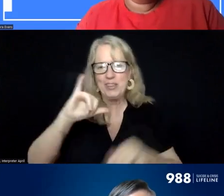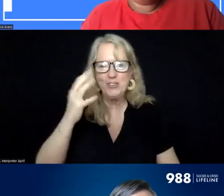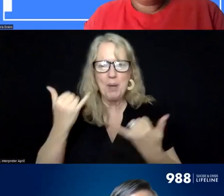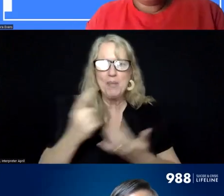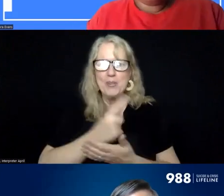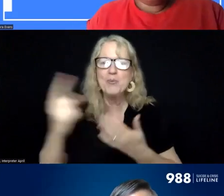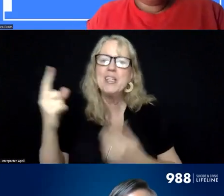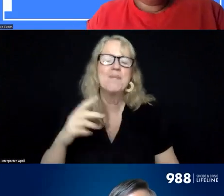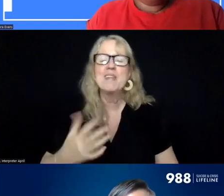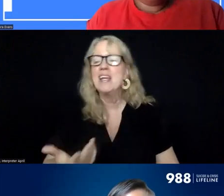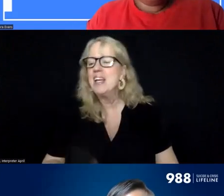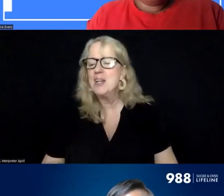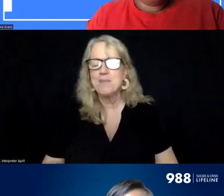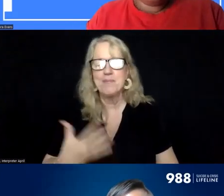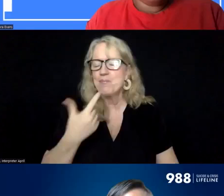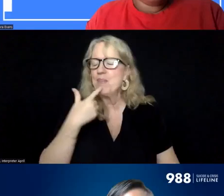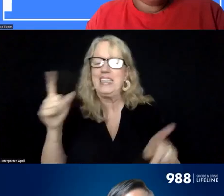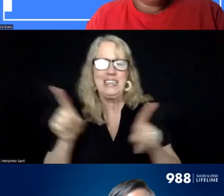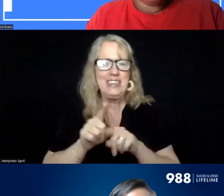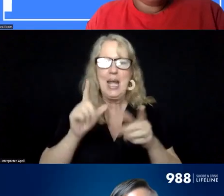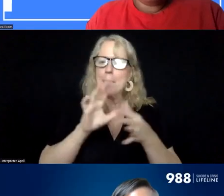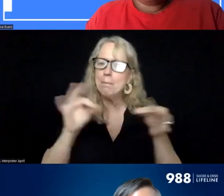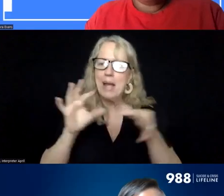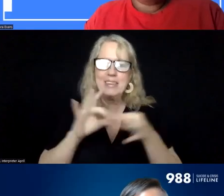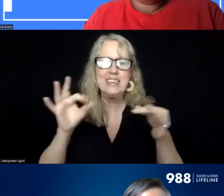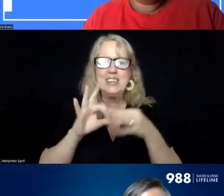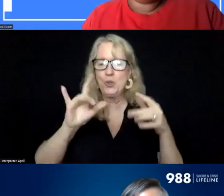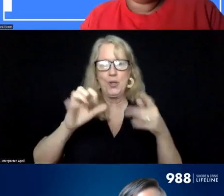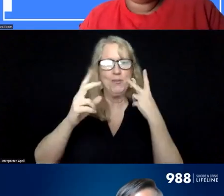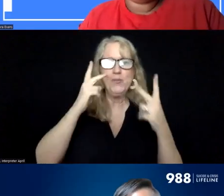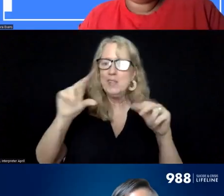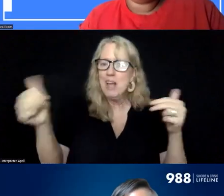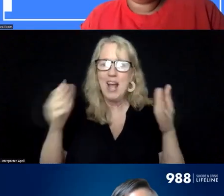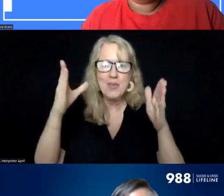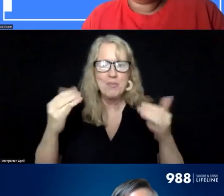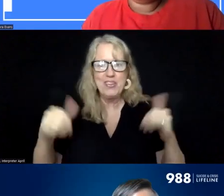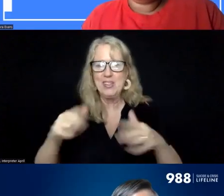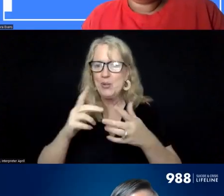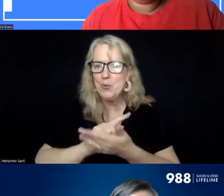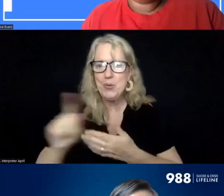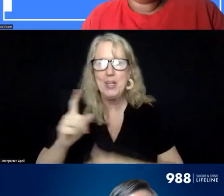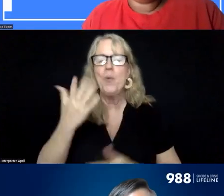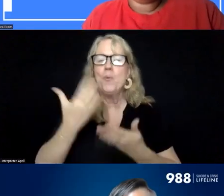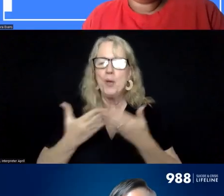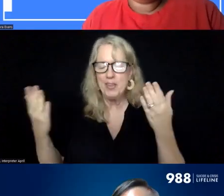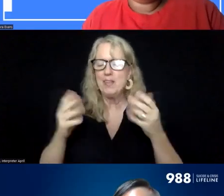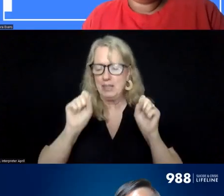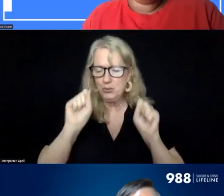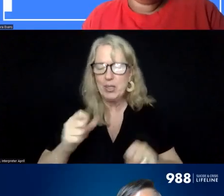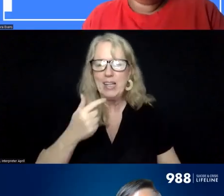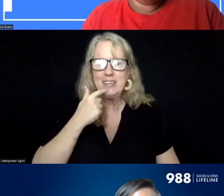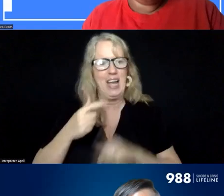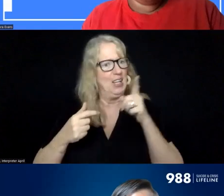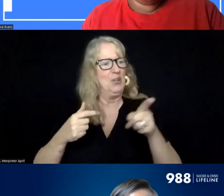I have the same message wherever I go. So if you've seen me in other places this week, one thing you will be able to say is, well,